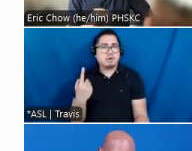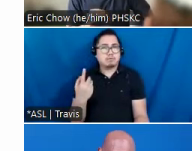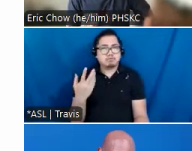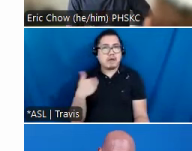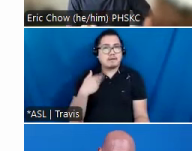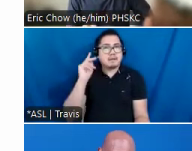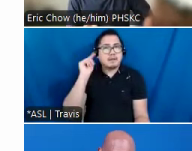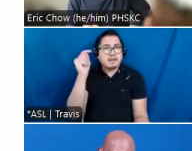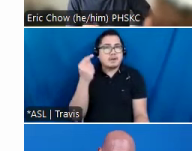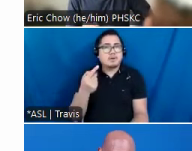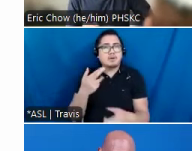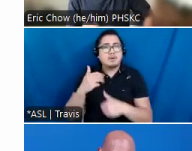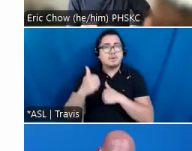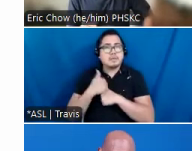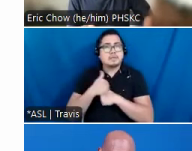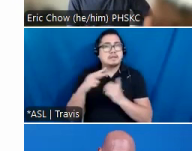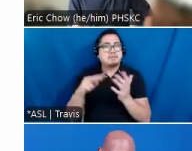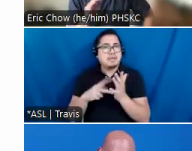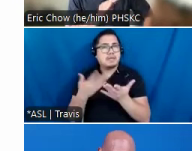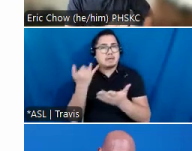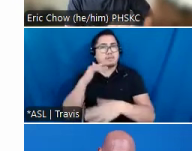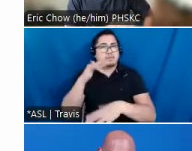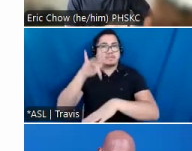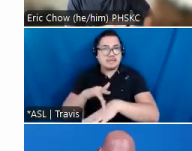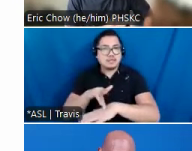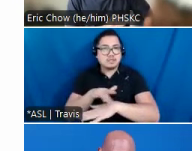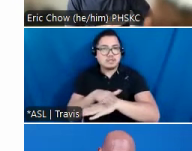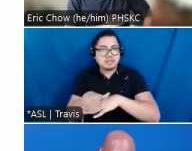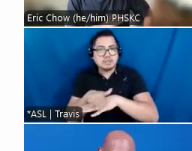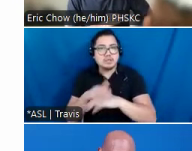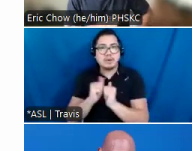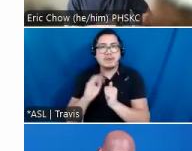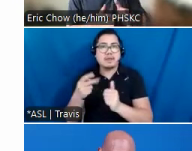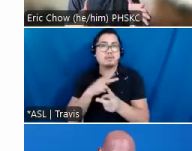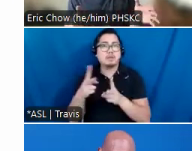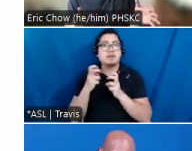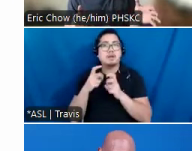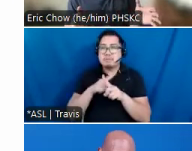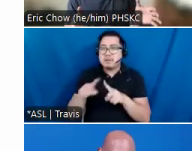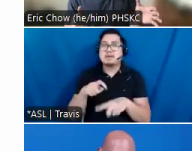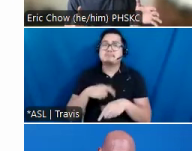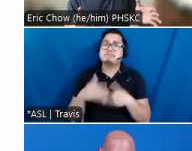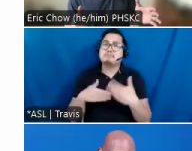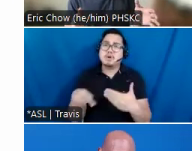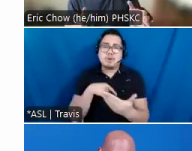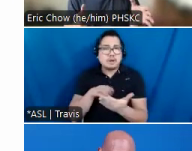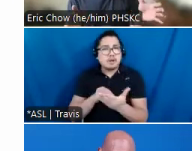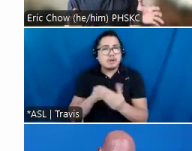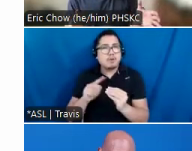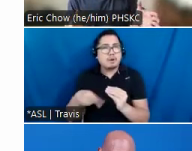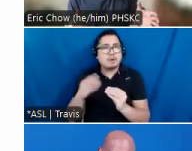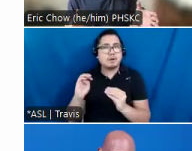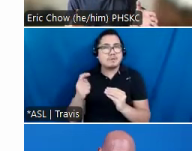get it from surfaces. But what has actually played out as we learn more about the Mpox outbreak